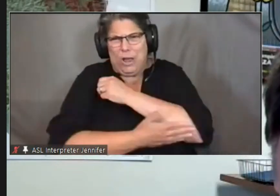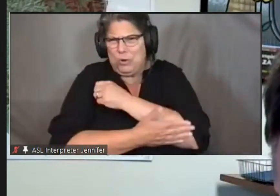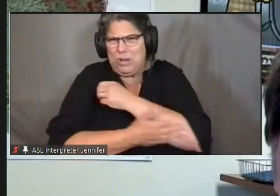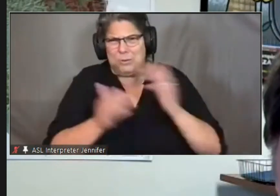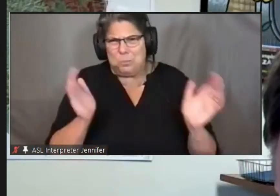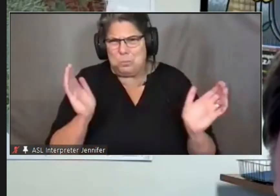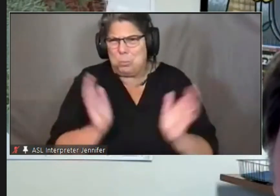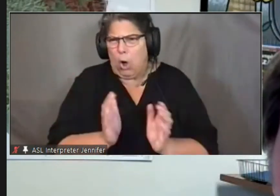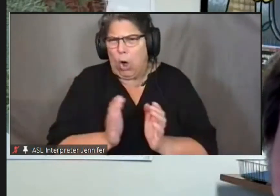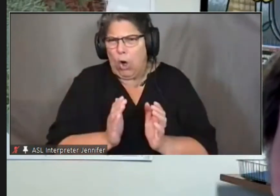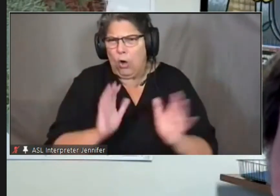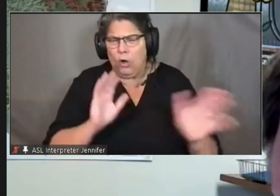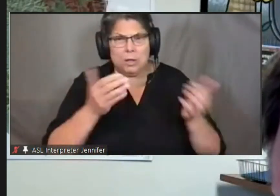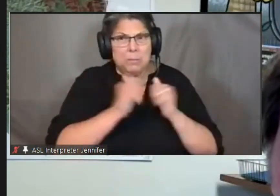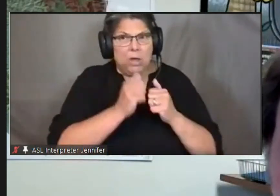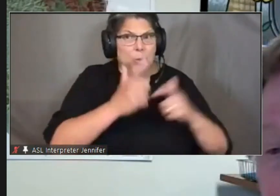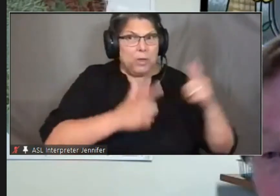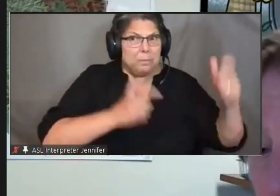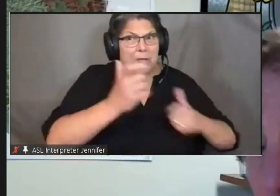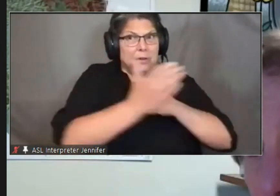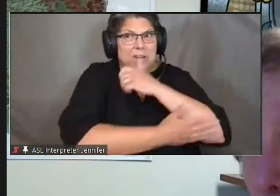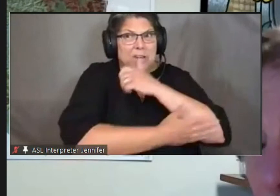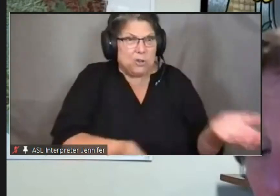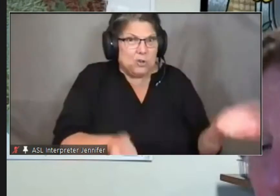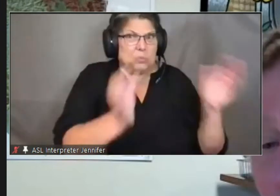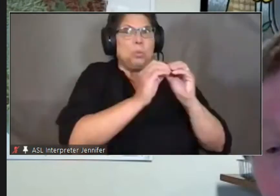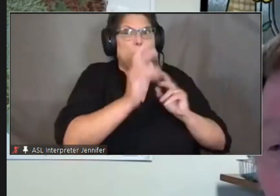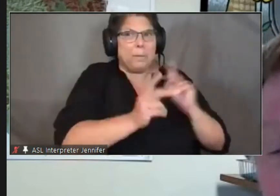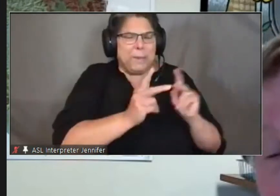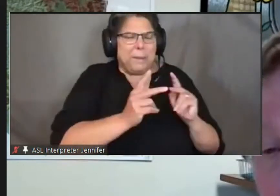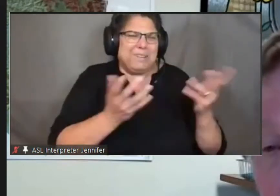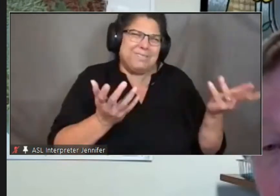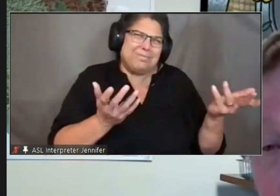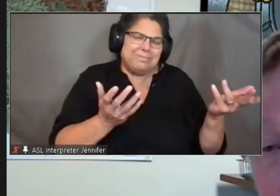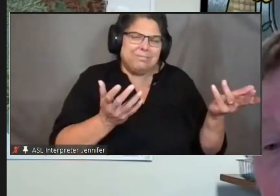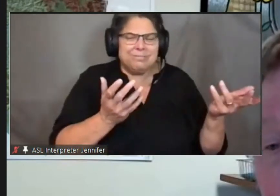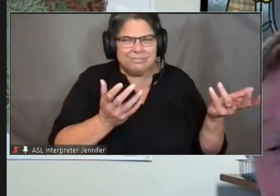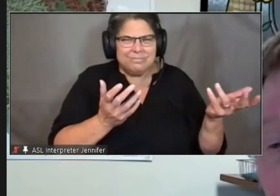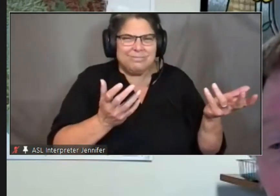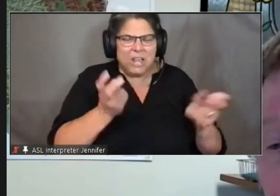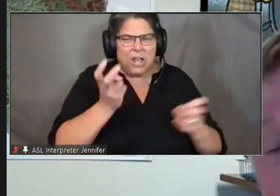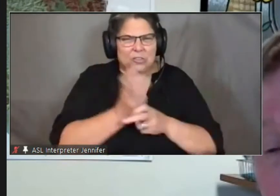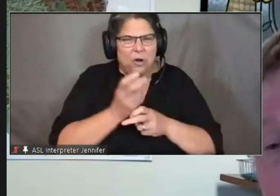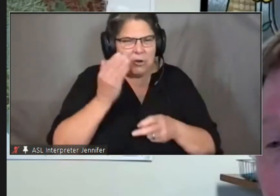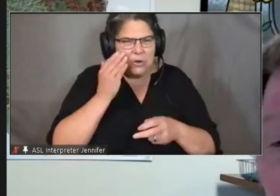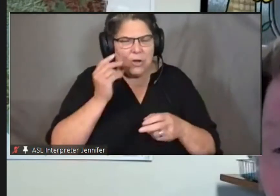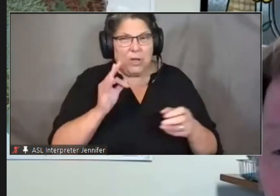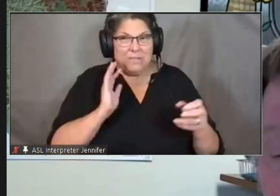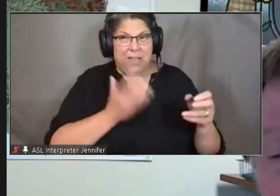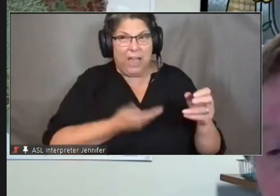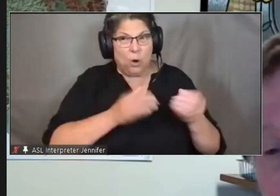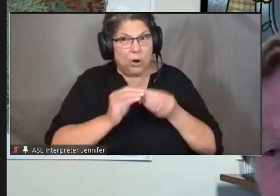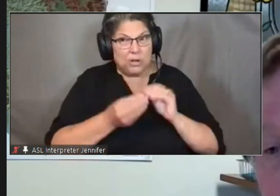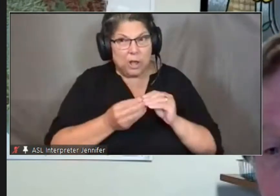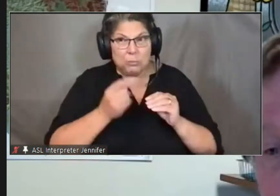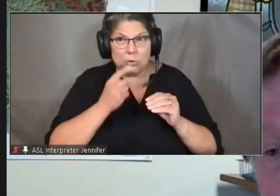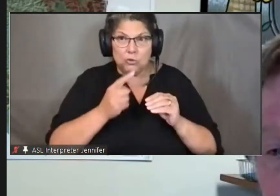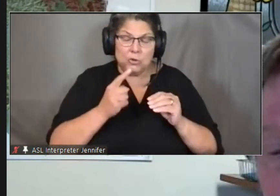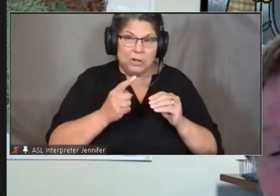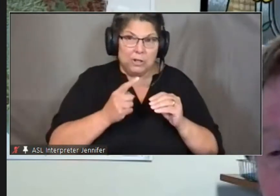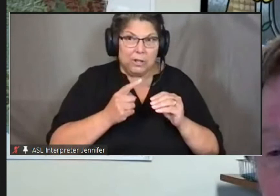the much more populated counties, it's a little hard to know whether ours are really solid numbers.